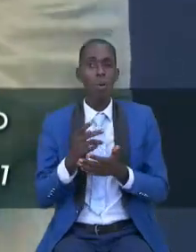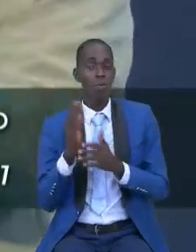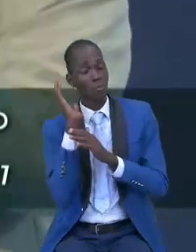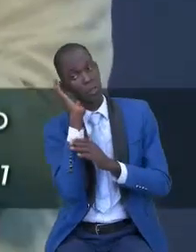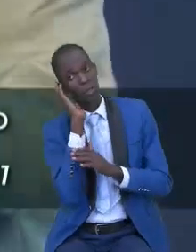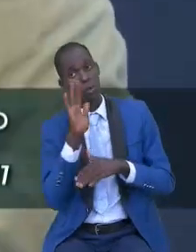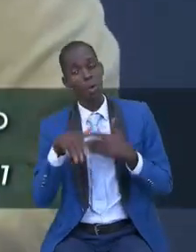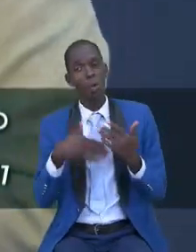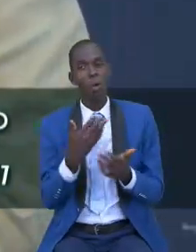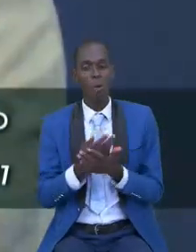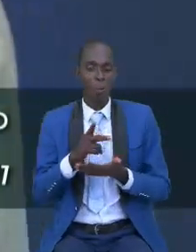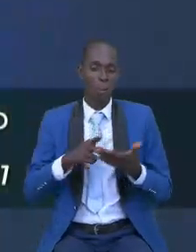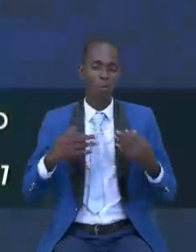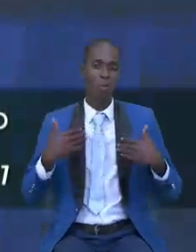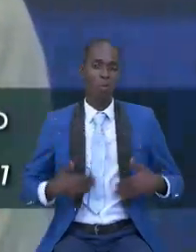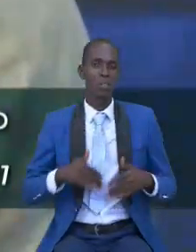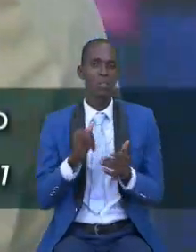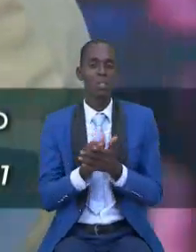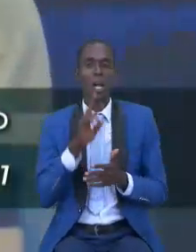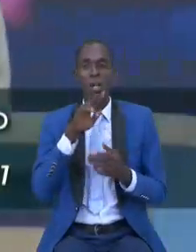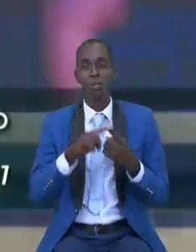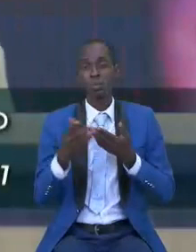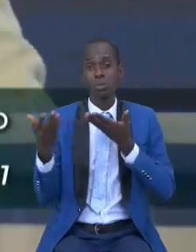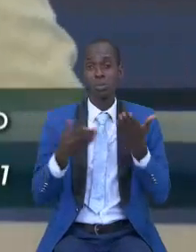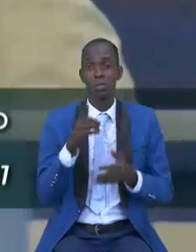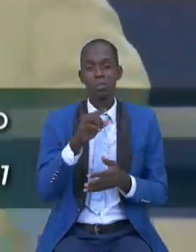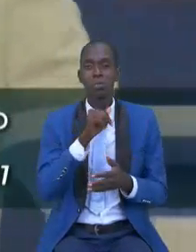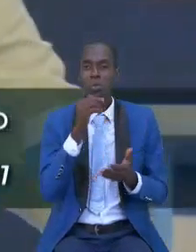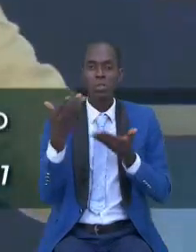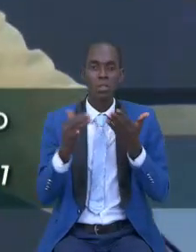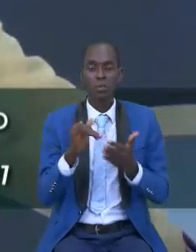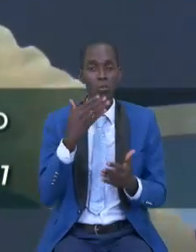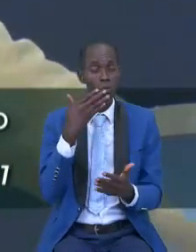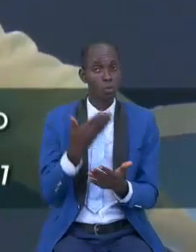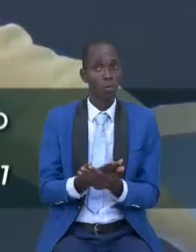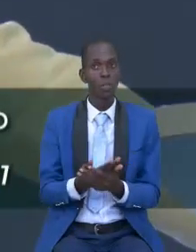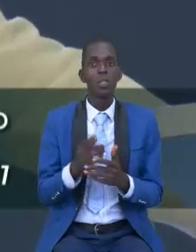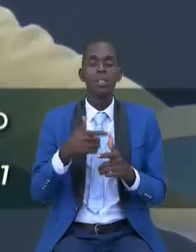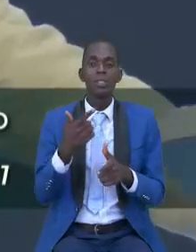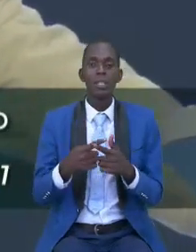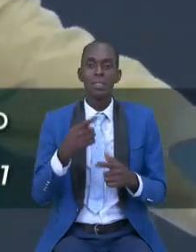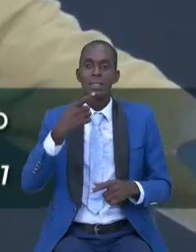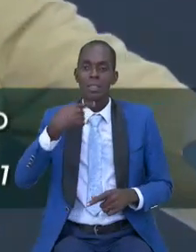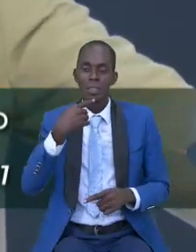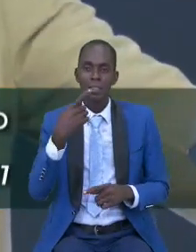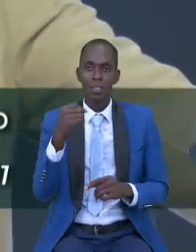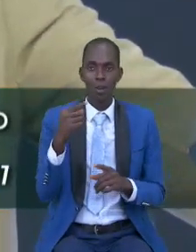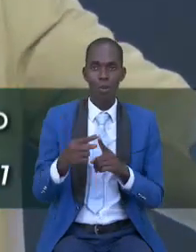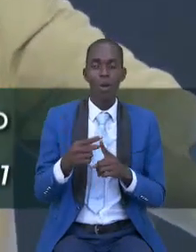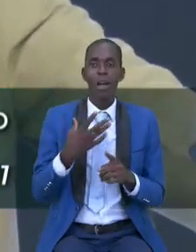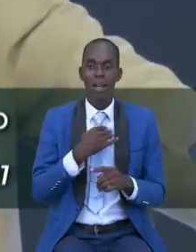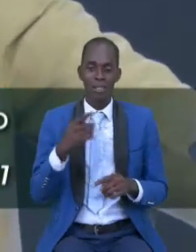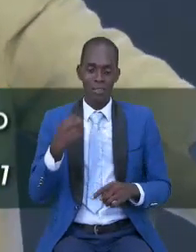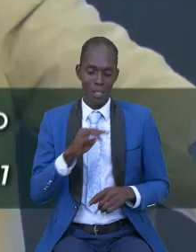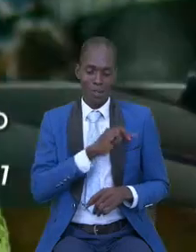that ought to serve you, and they're not serving you well, speak the word, and the members of my body